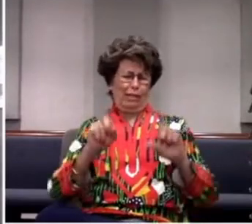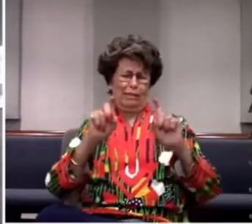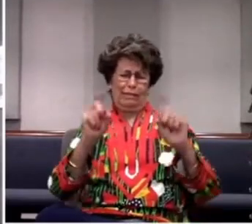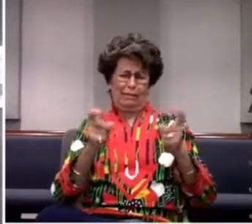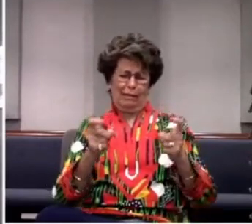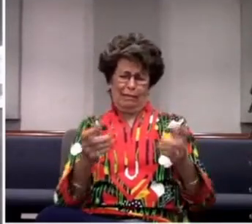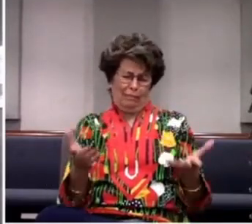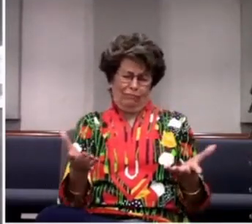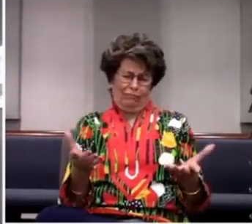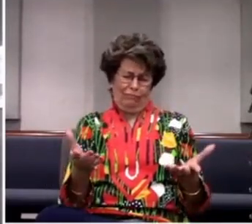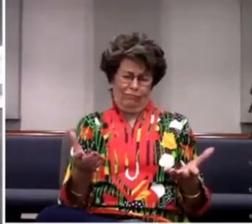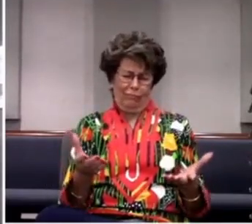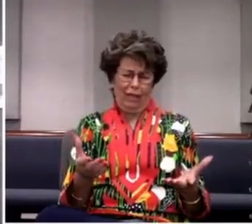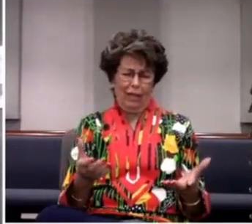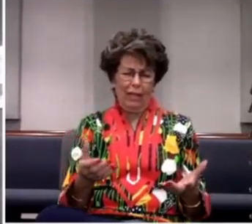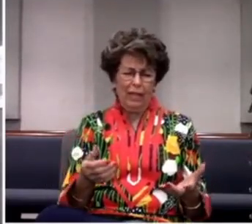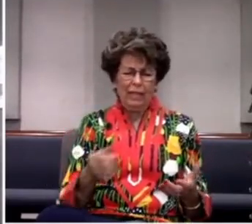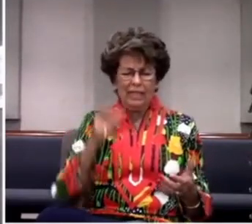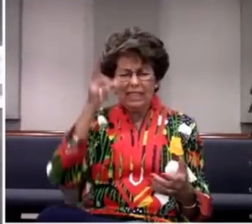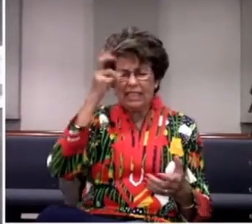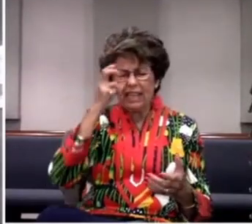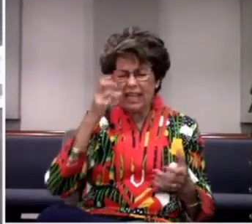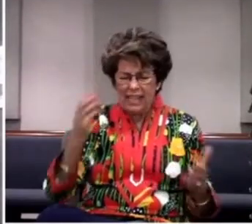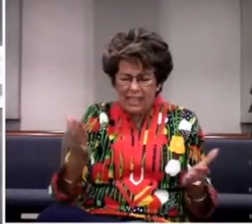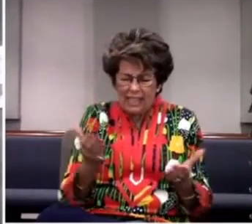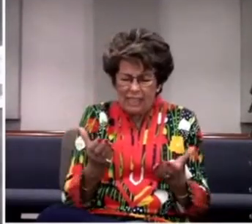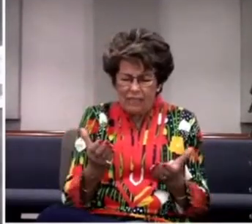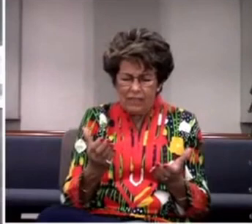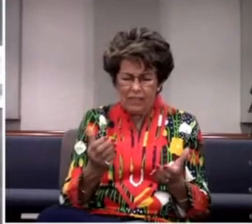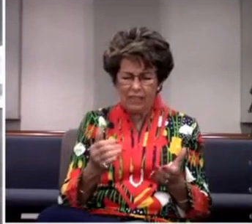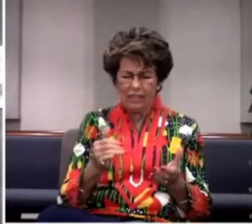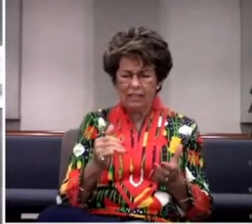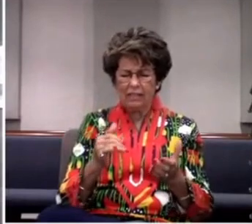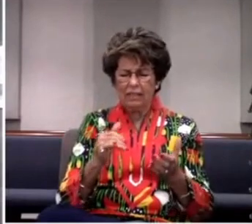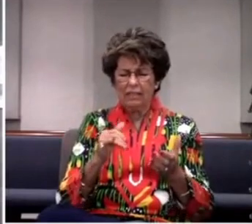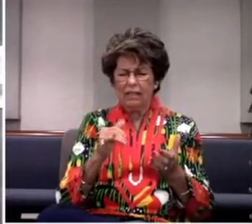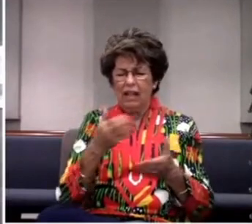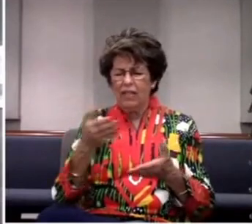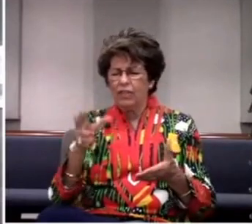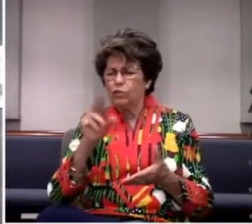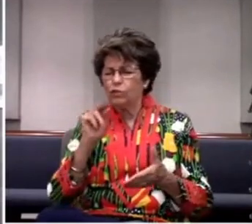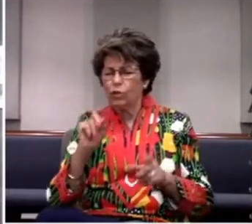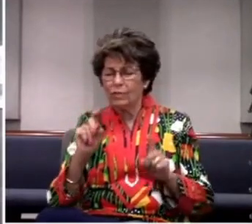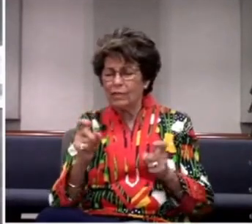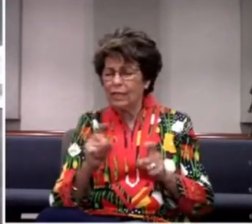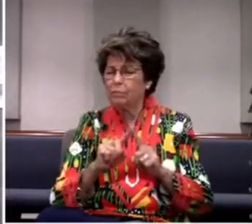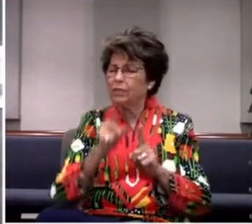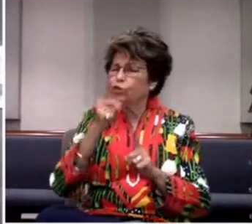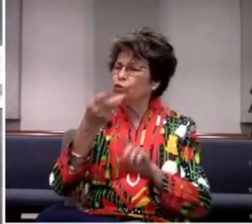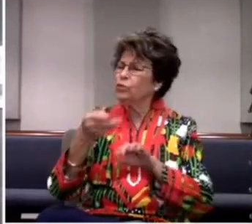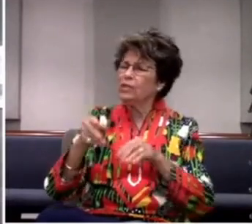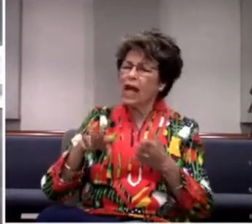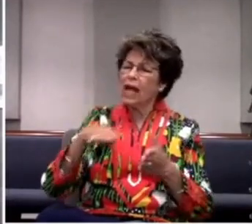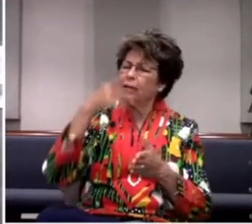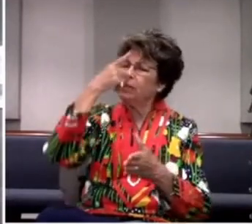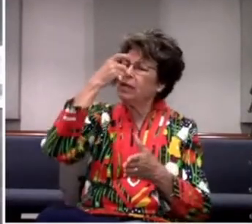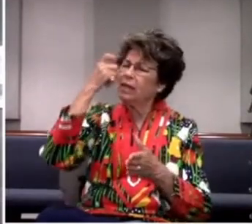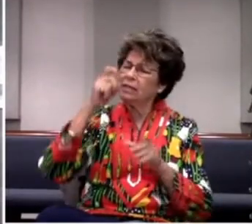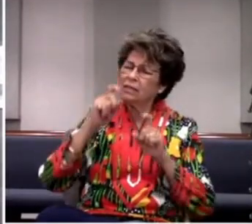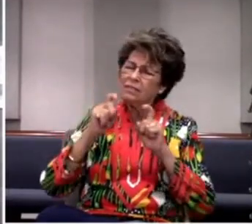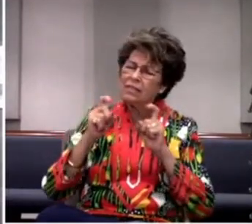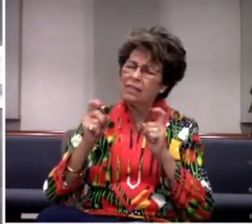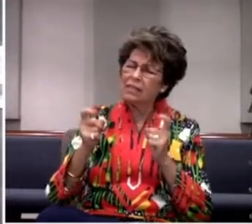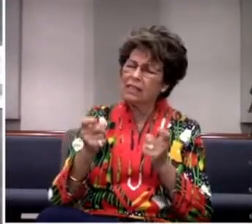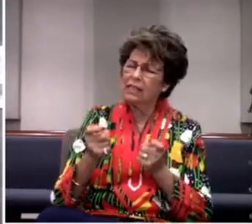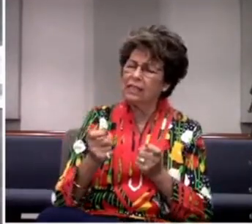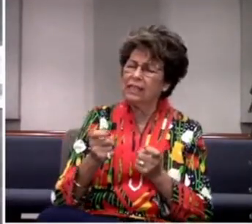He's convinced them that you don't care about sin, but you died because of it. And he's told them that if they